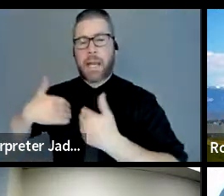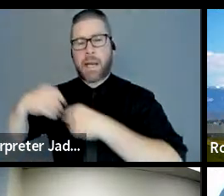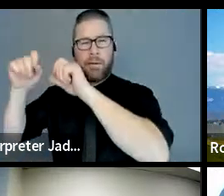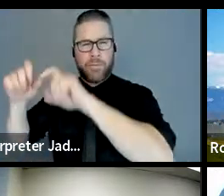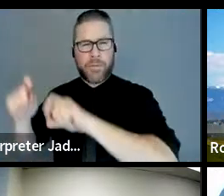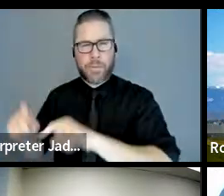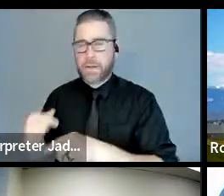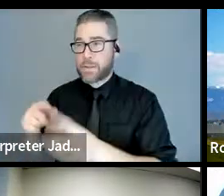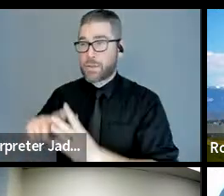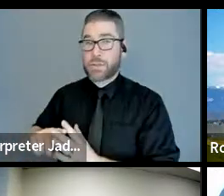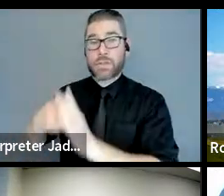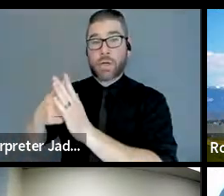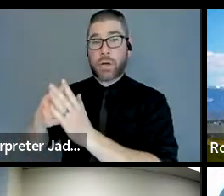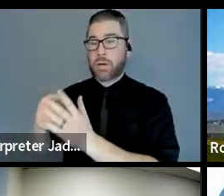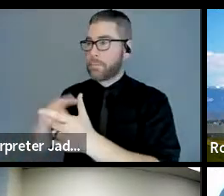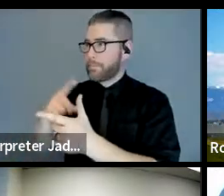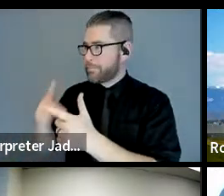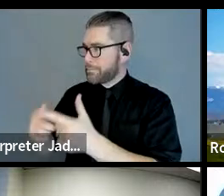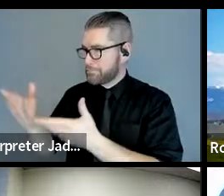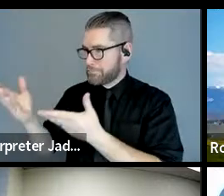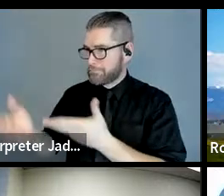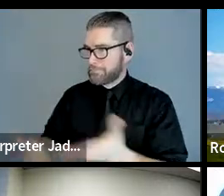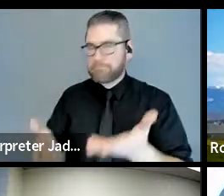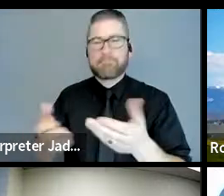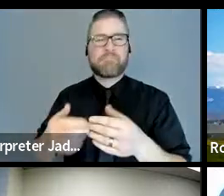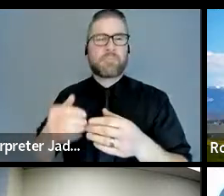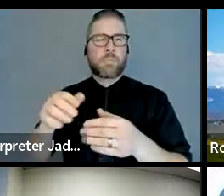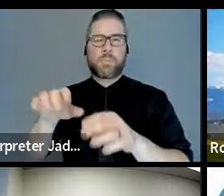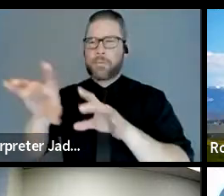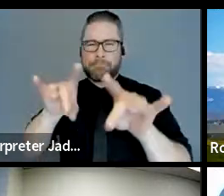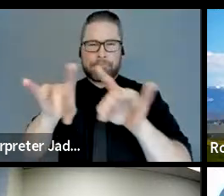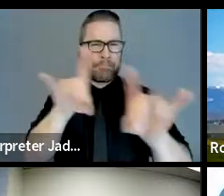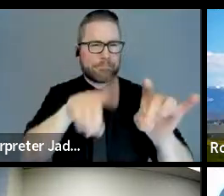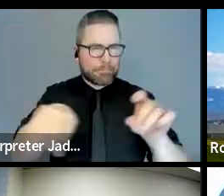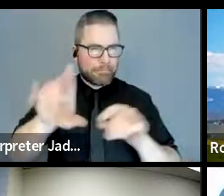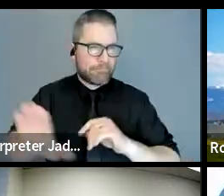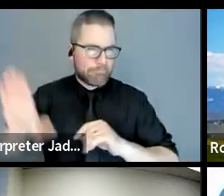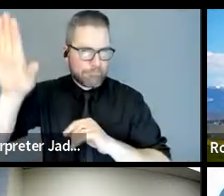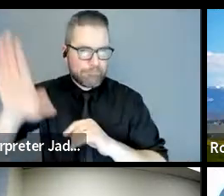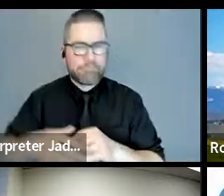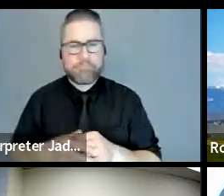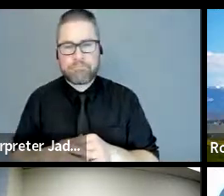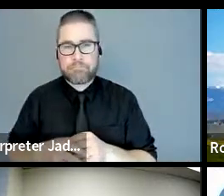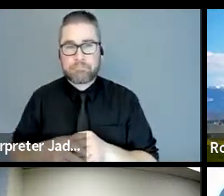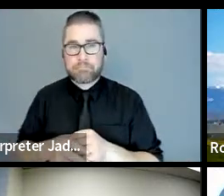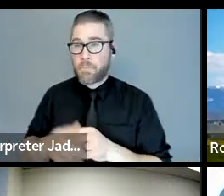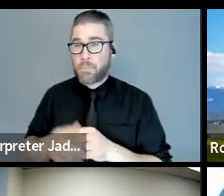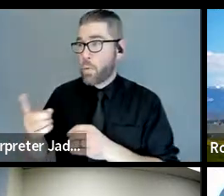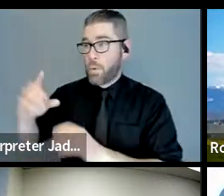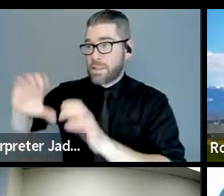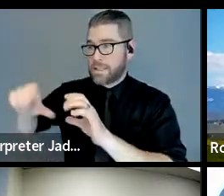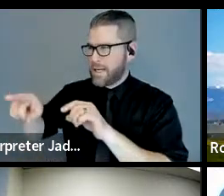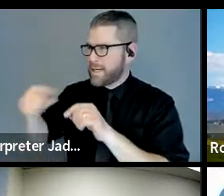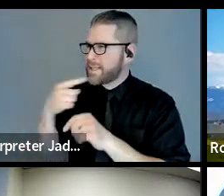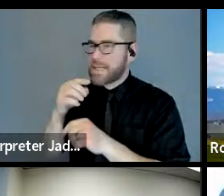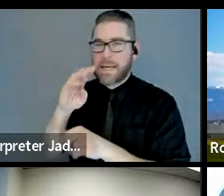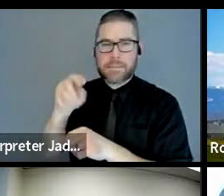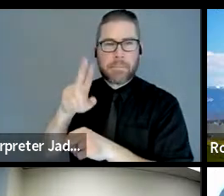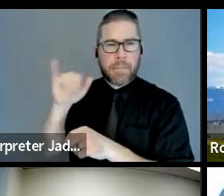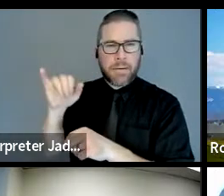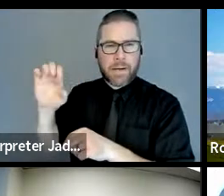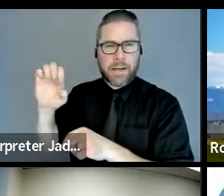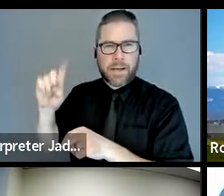and then we'll call on folks who have raised their hand. So in the chat, Mary Elizabeth asks, when will the